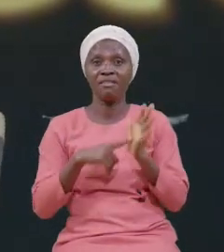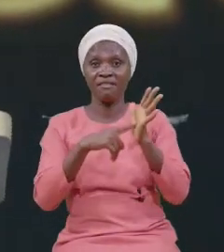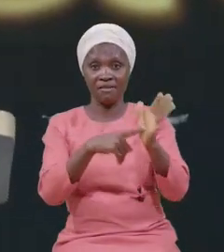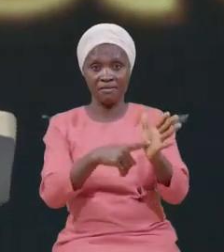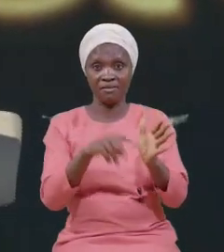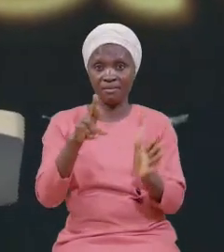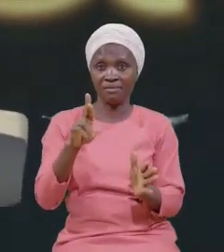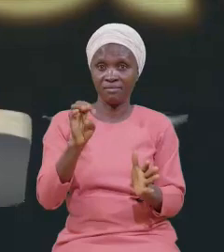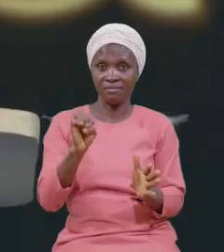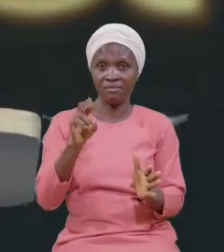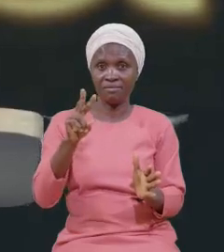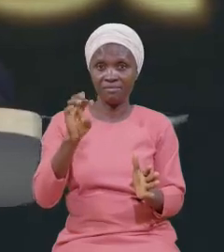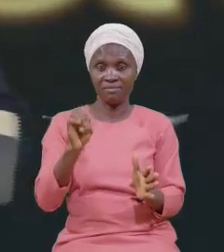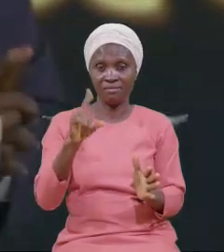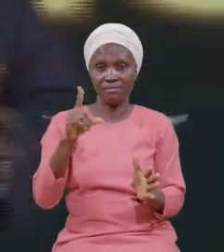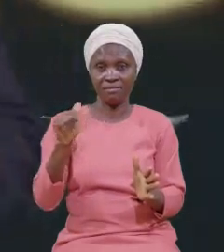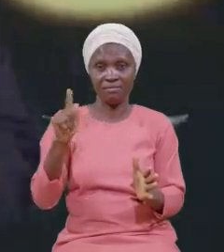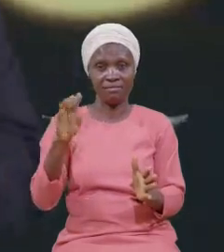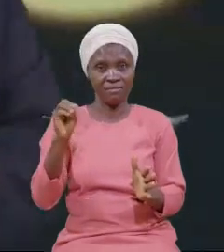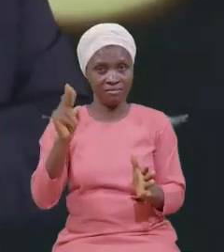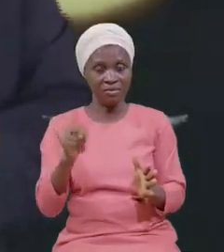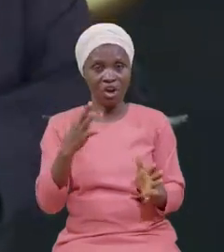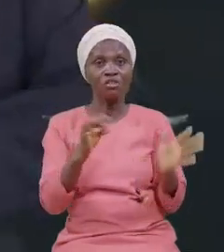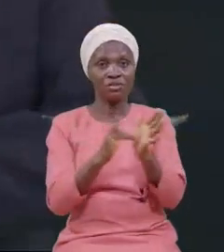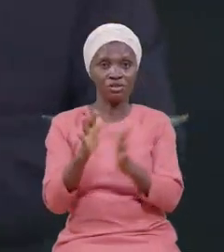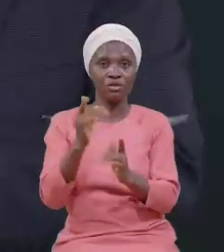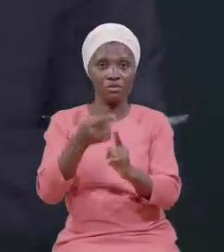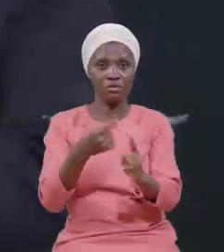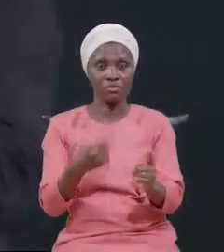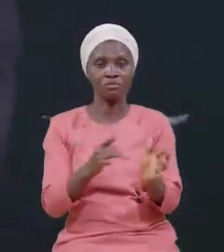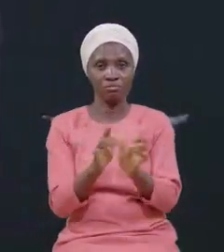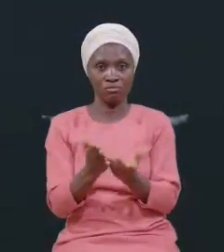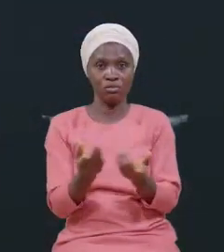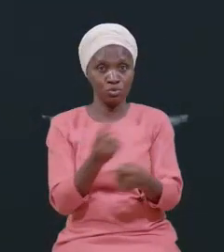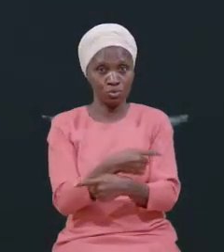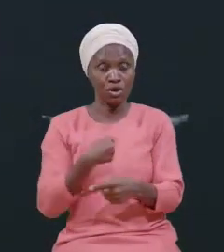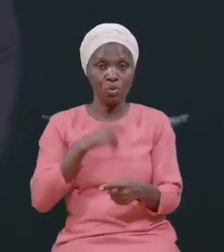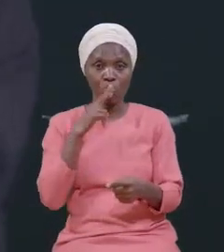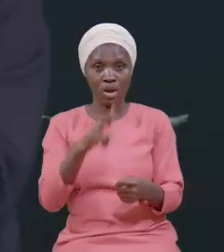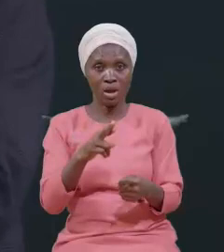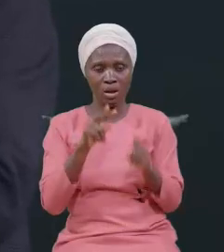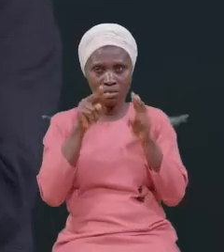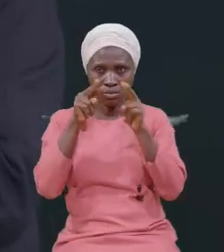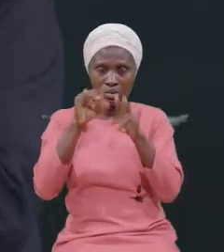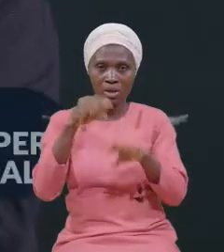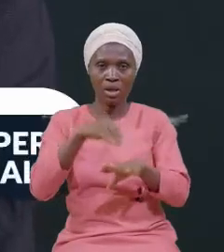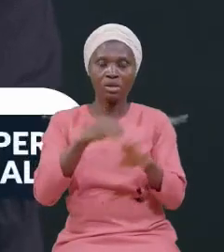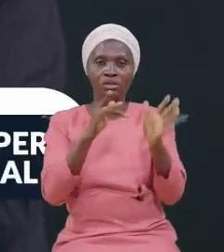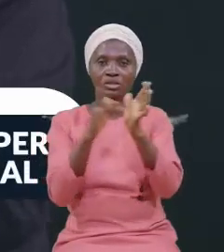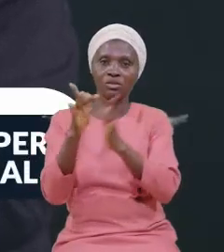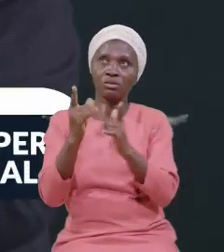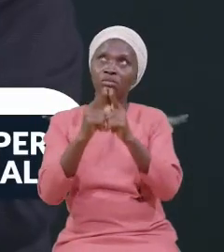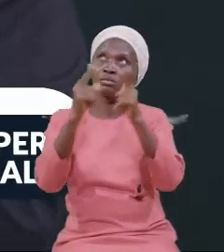the scriptures. And today we're looking at Jesus, the great healer